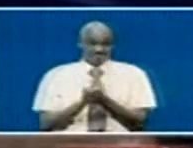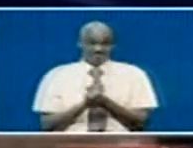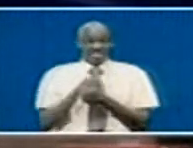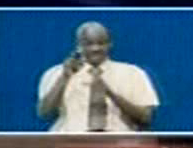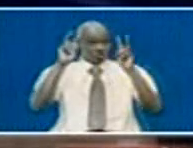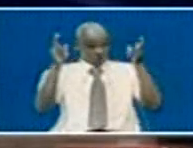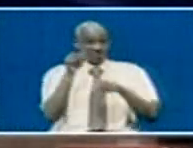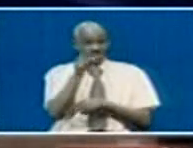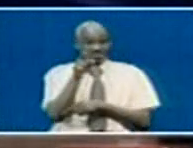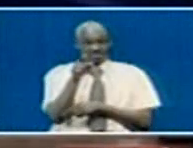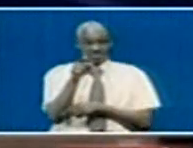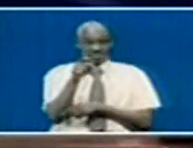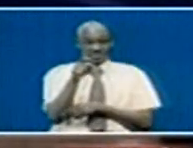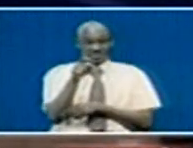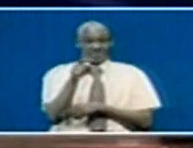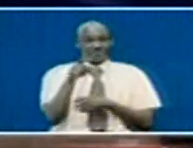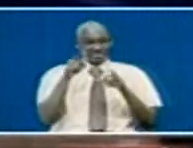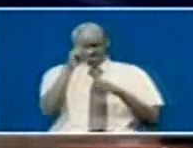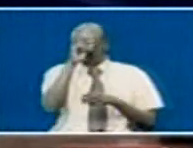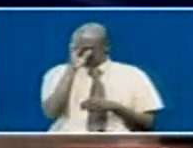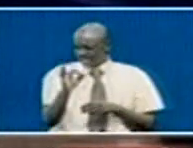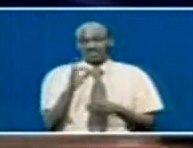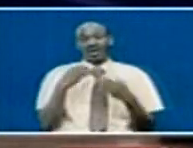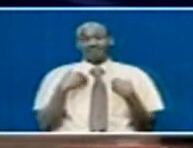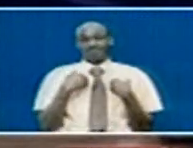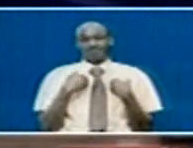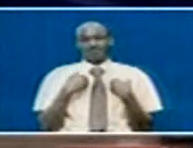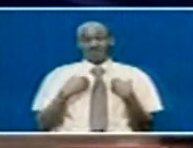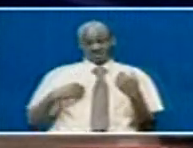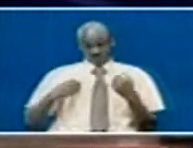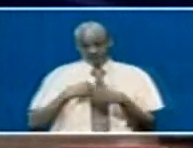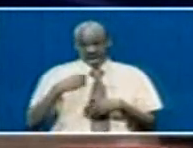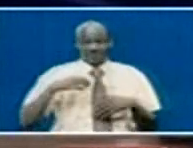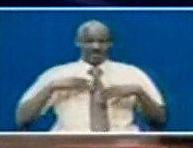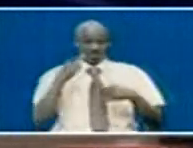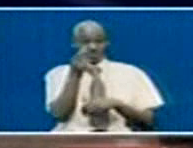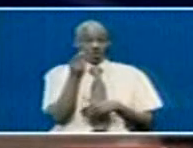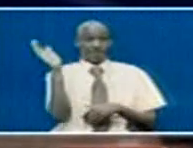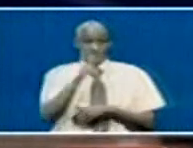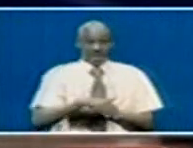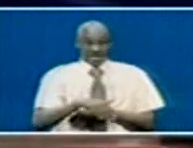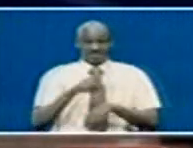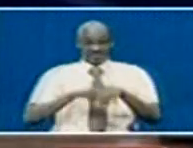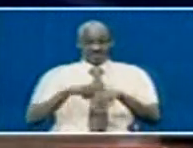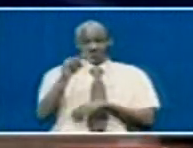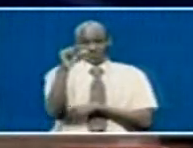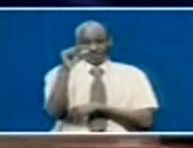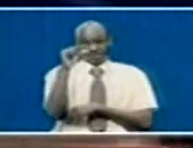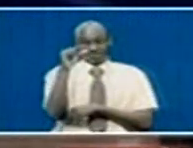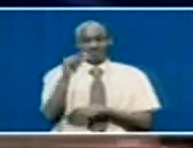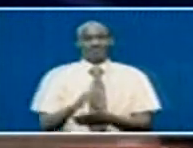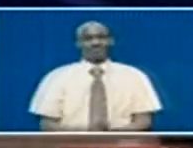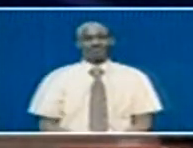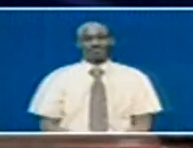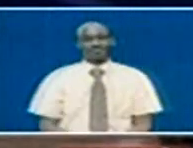subject. Some very serious answers. Jeff Koinange Live takes another break. We'll be back in a moment.